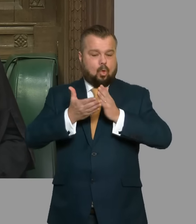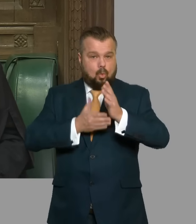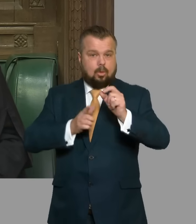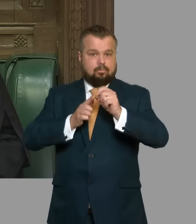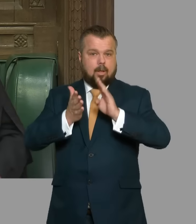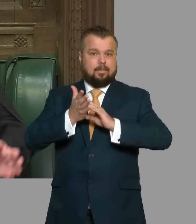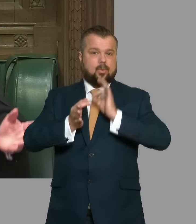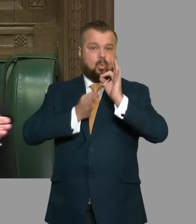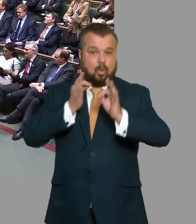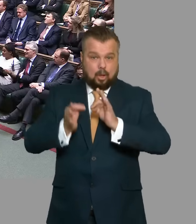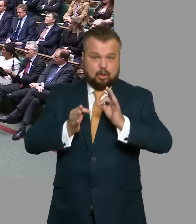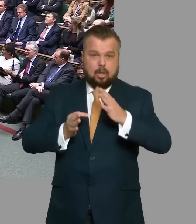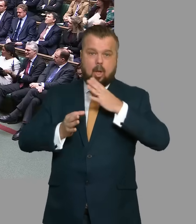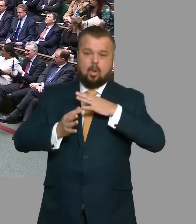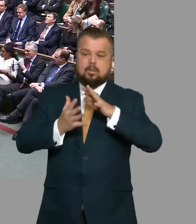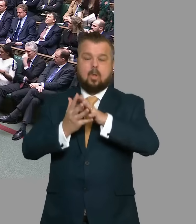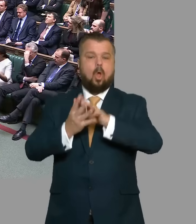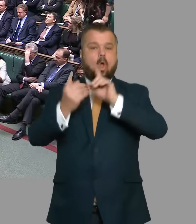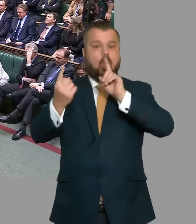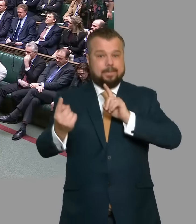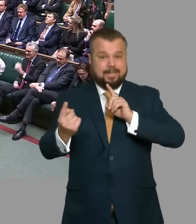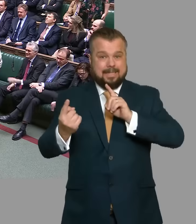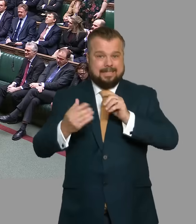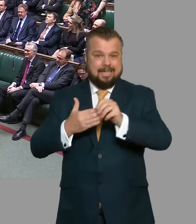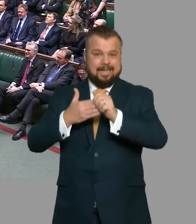don't may leave the chamber. Kemi Badenoch.